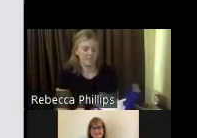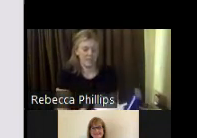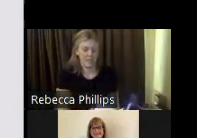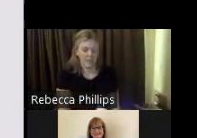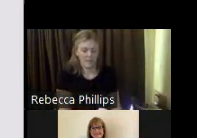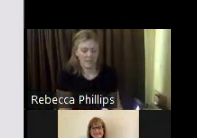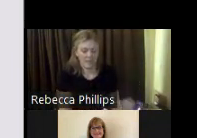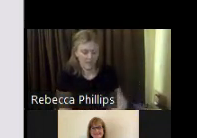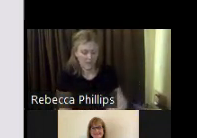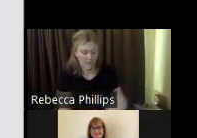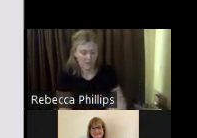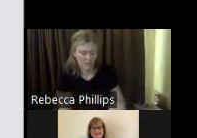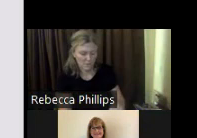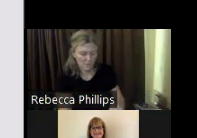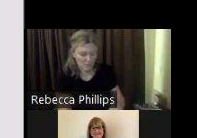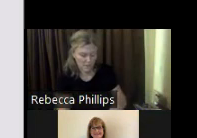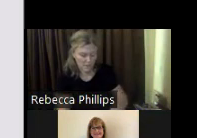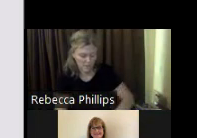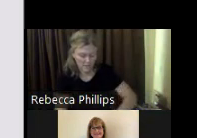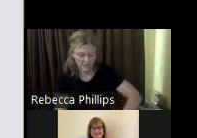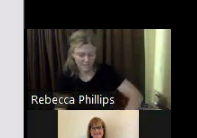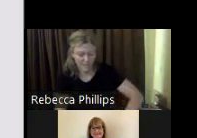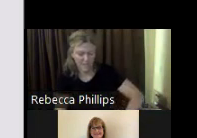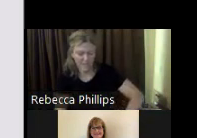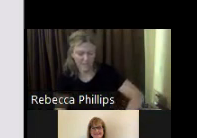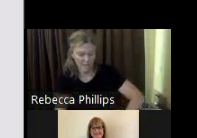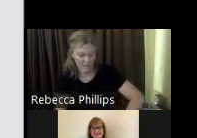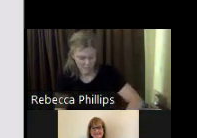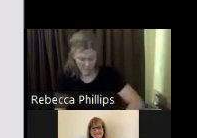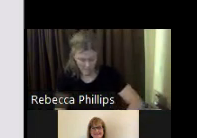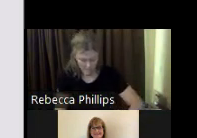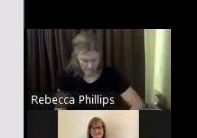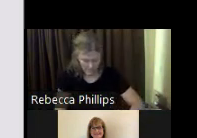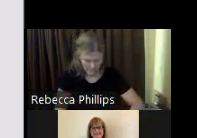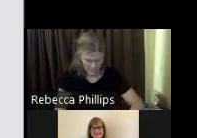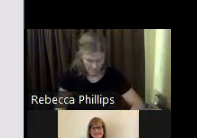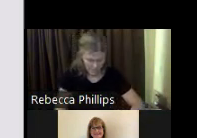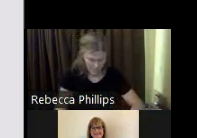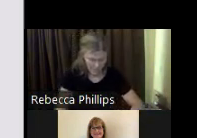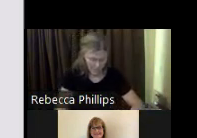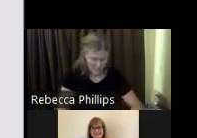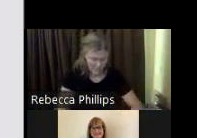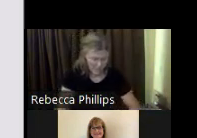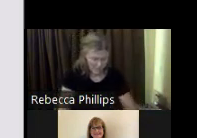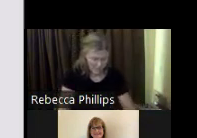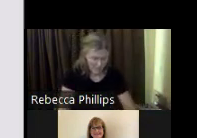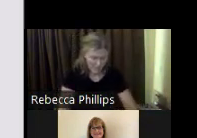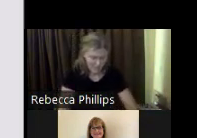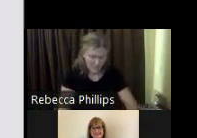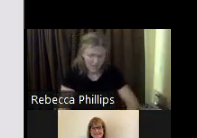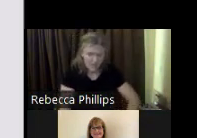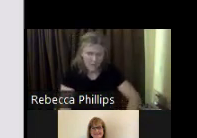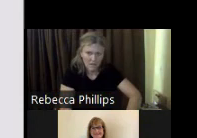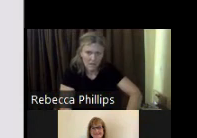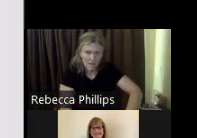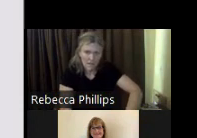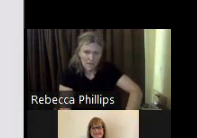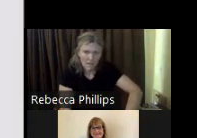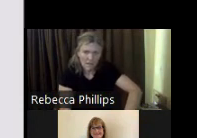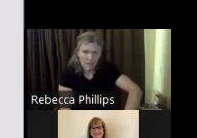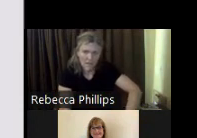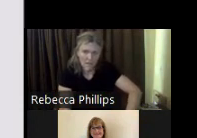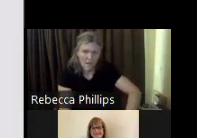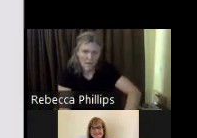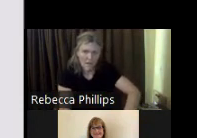it's open like that, and then you just can grab a couple words. It's really tight in there. I like how it has the little ring in there. So when